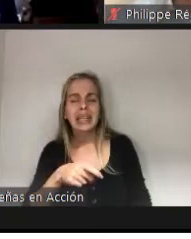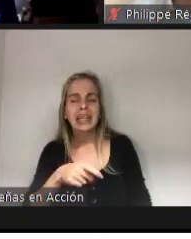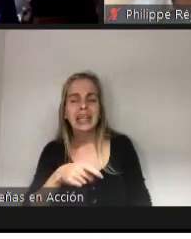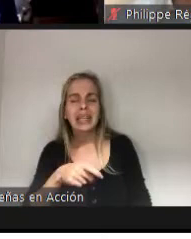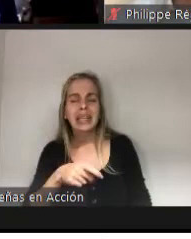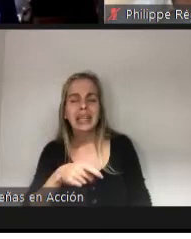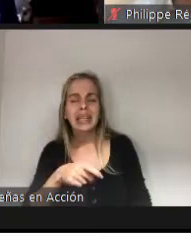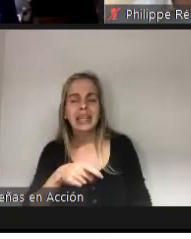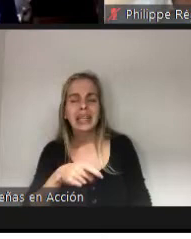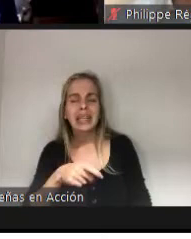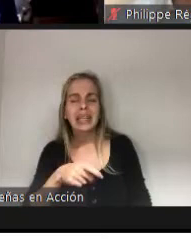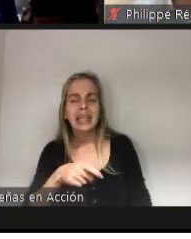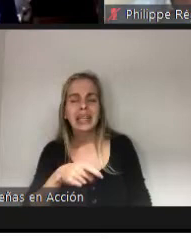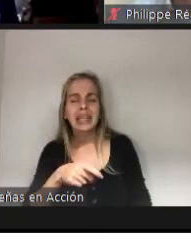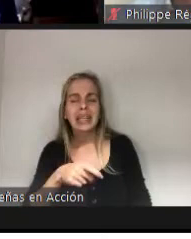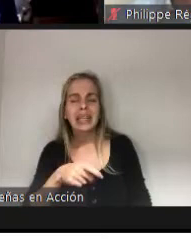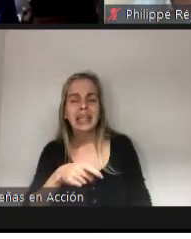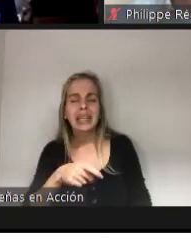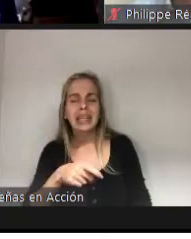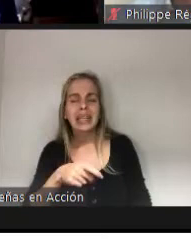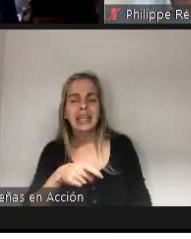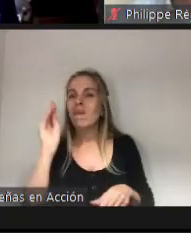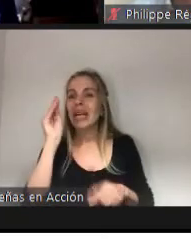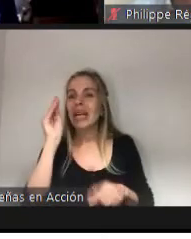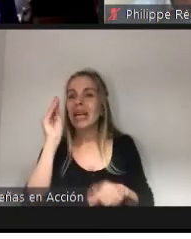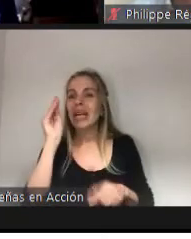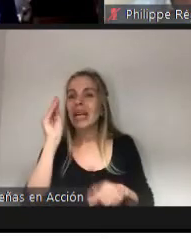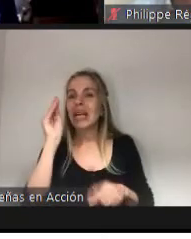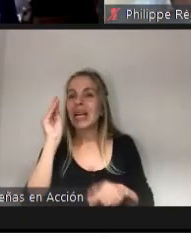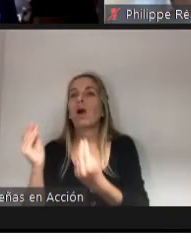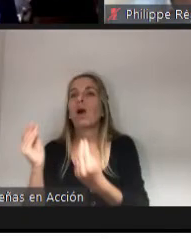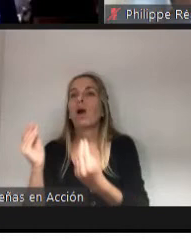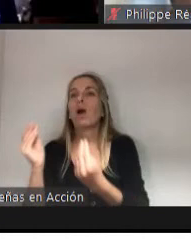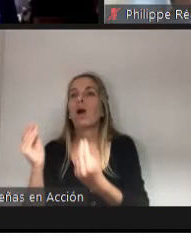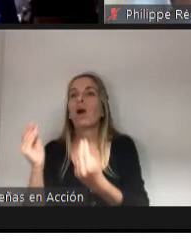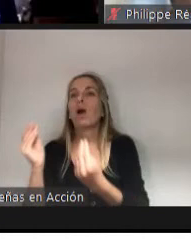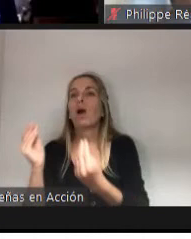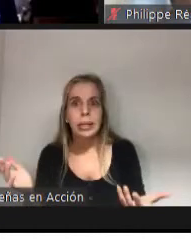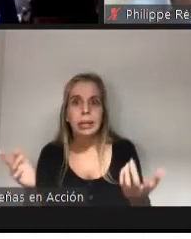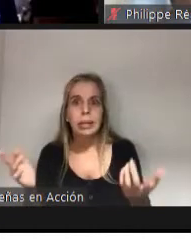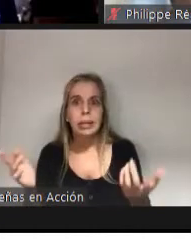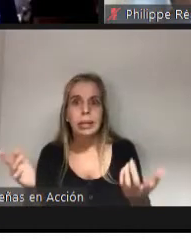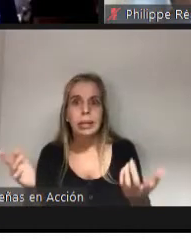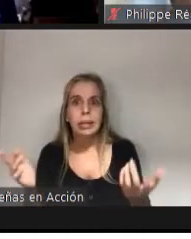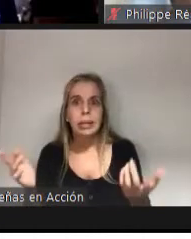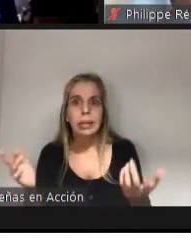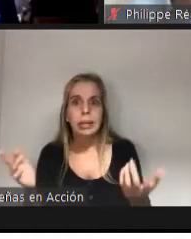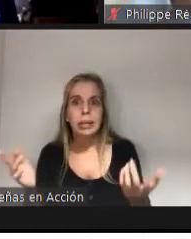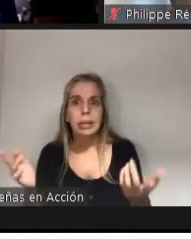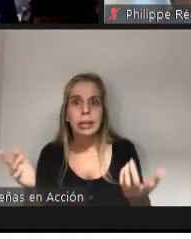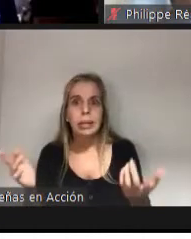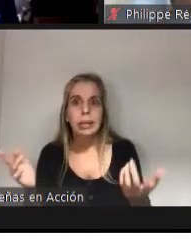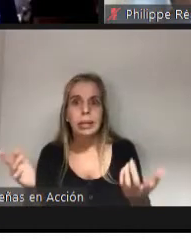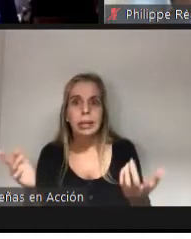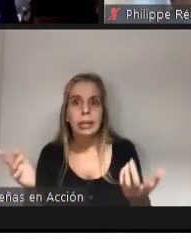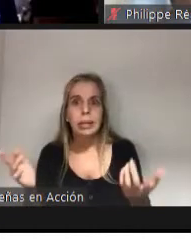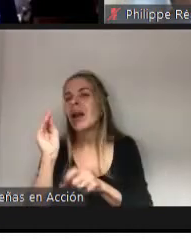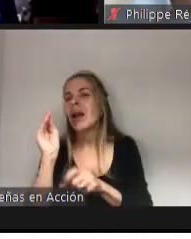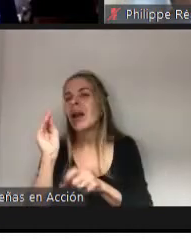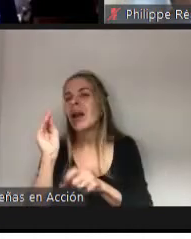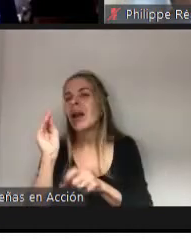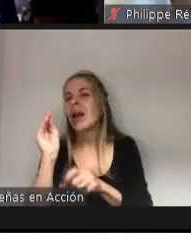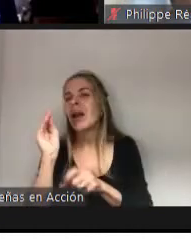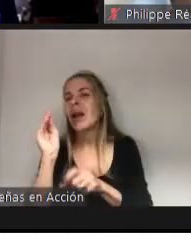to understand how Brazil in the North is working, I believe that the United States are the Brazil in the